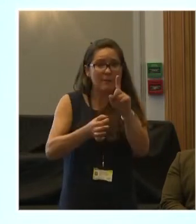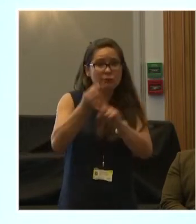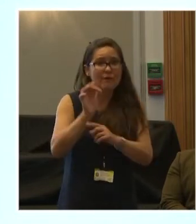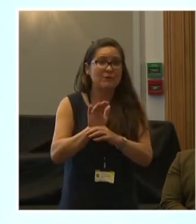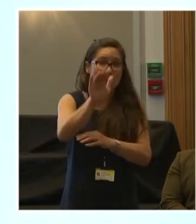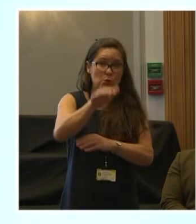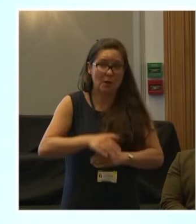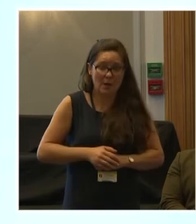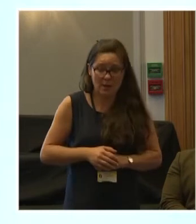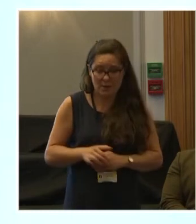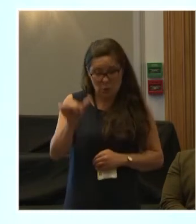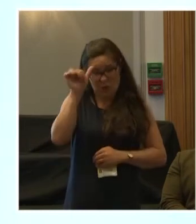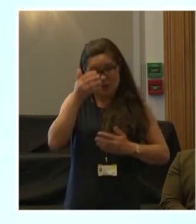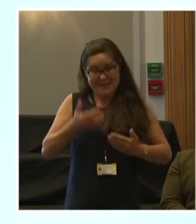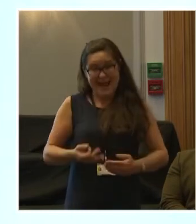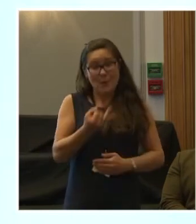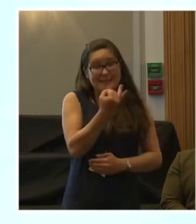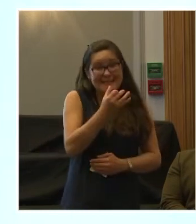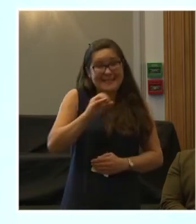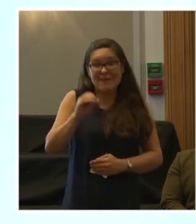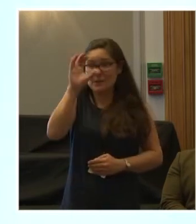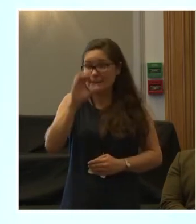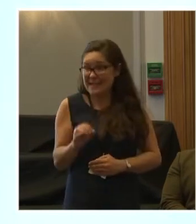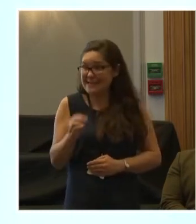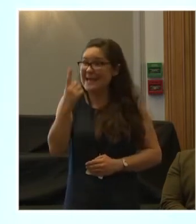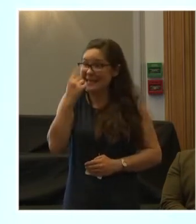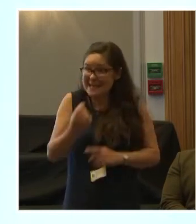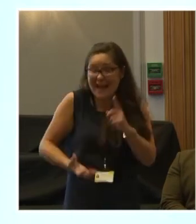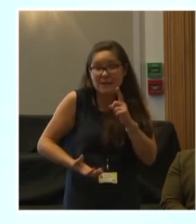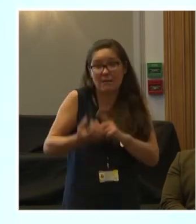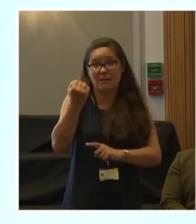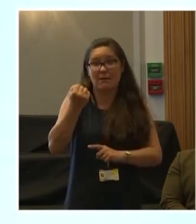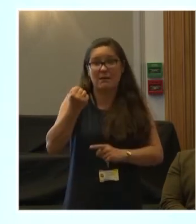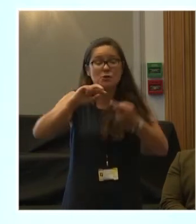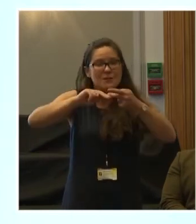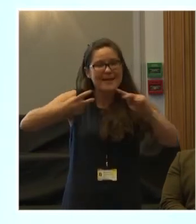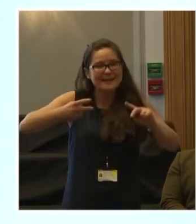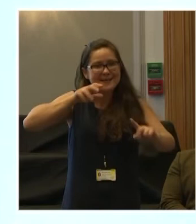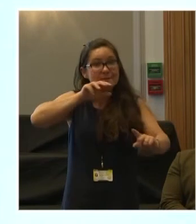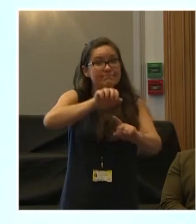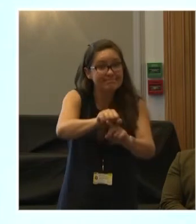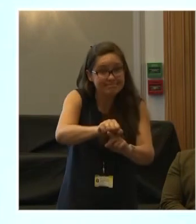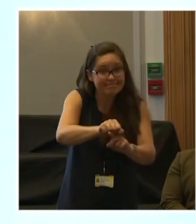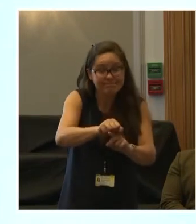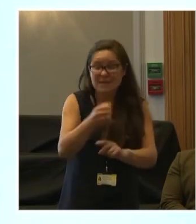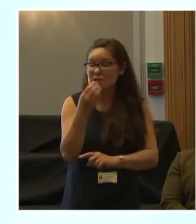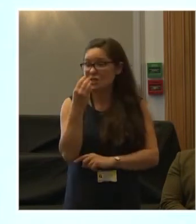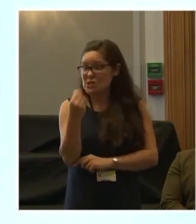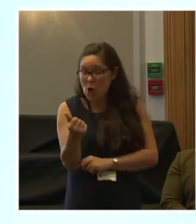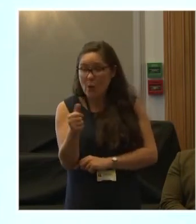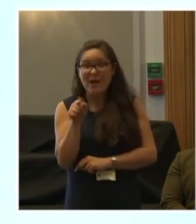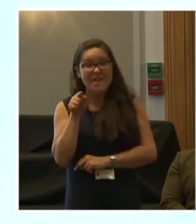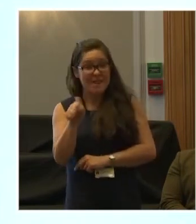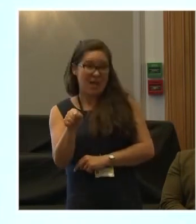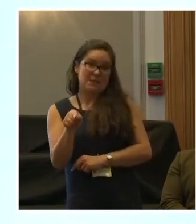around 70% of our community will now be able to get a genetic diagnosis, and within some specific conditions, that percentage is even